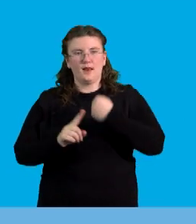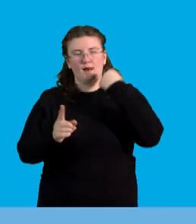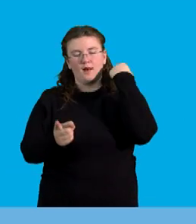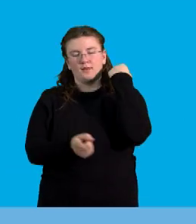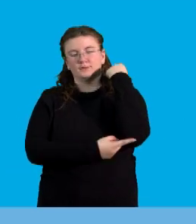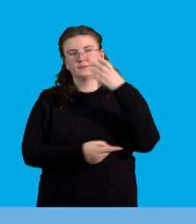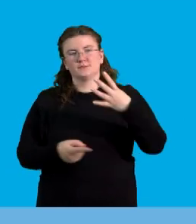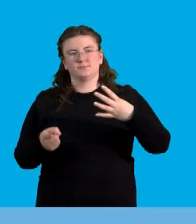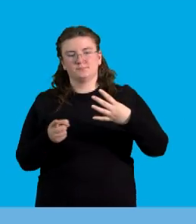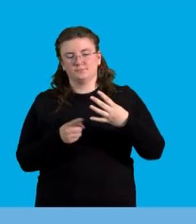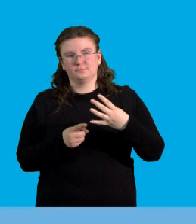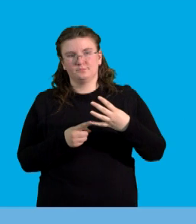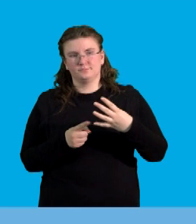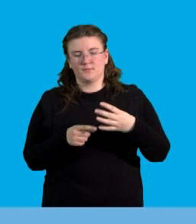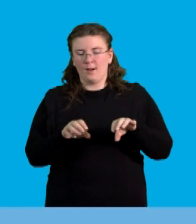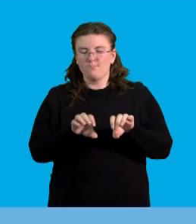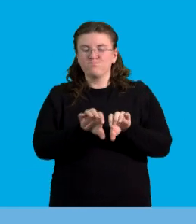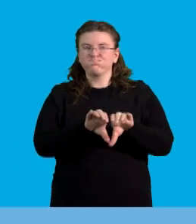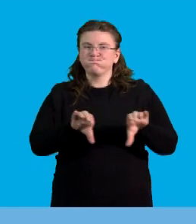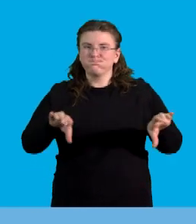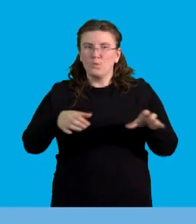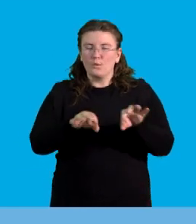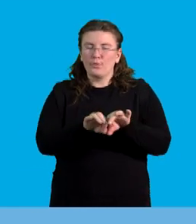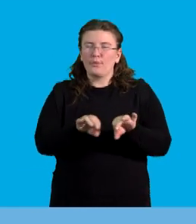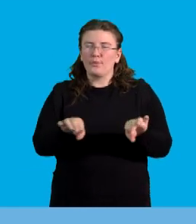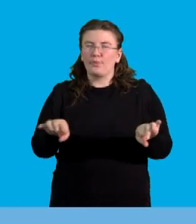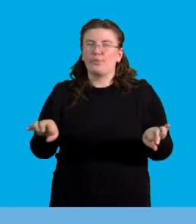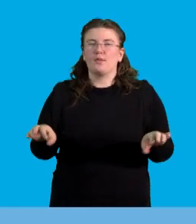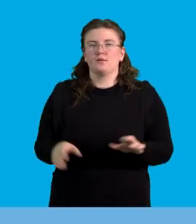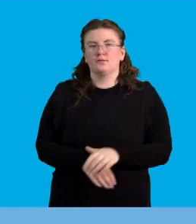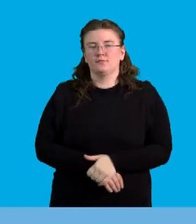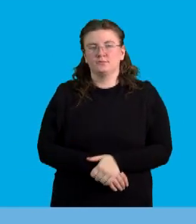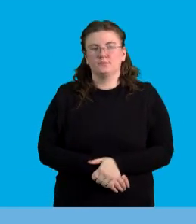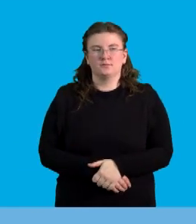and the last one is the thickness